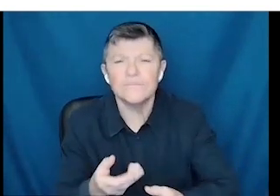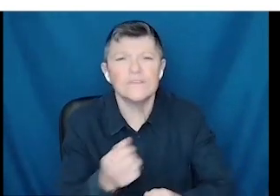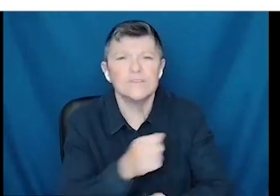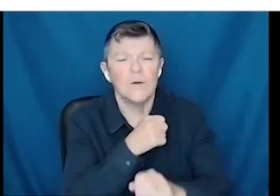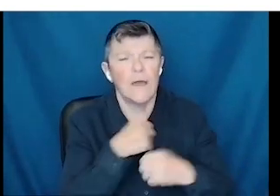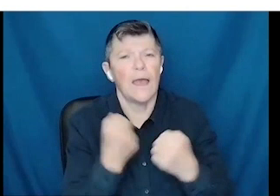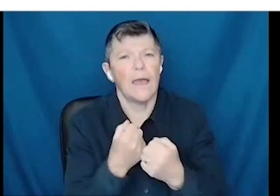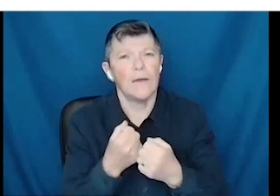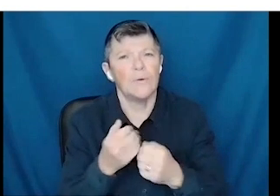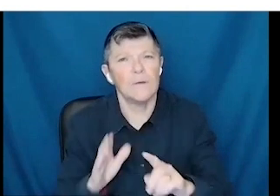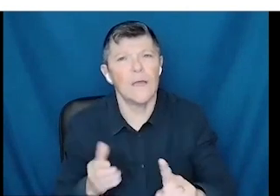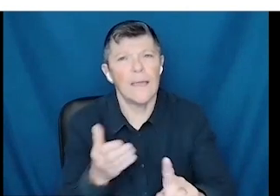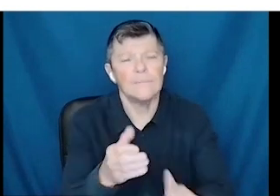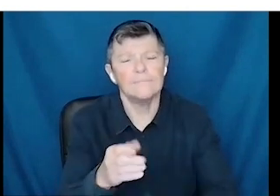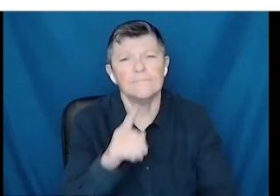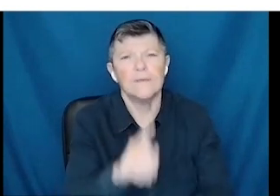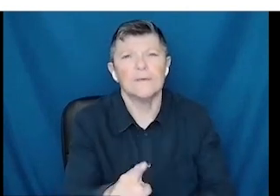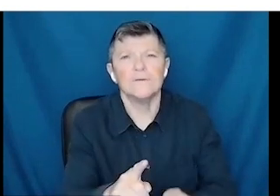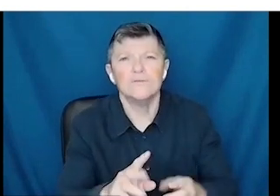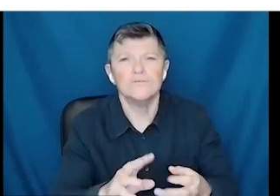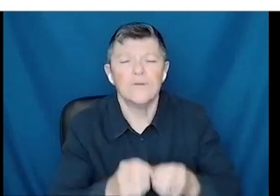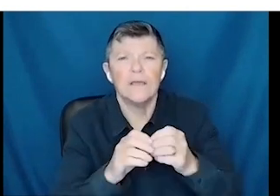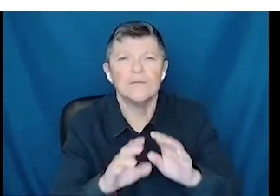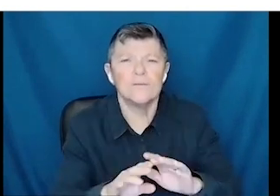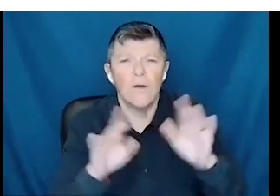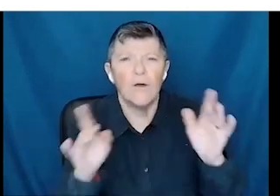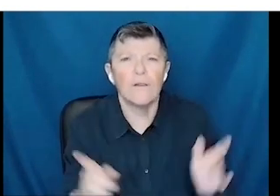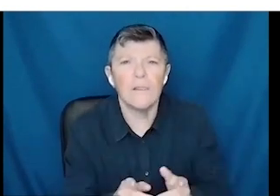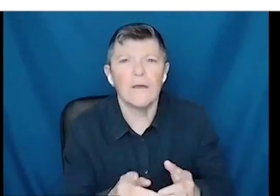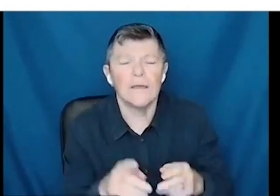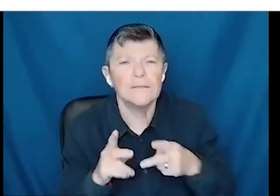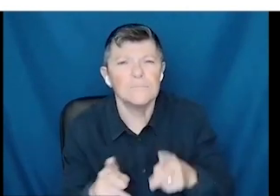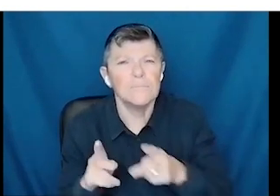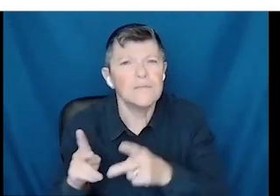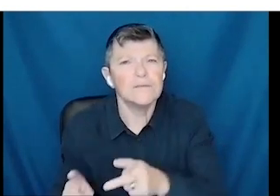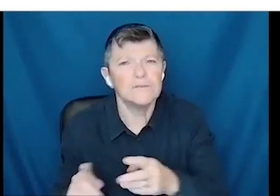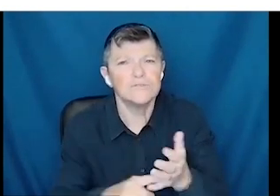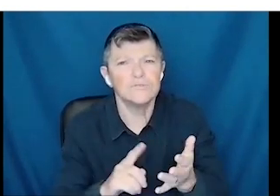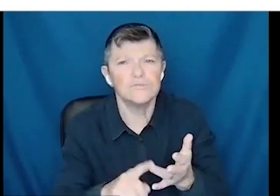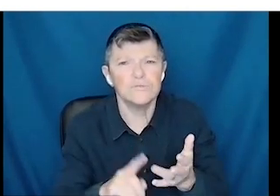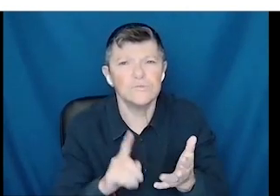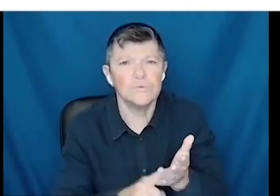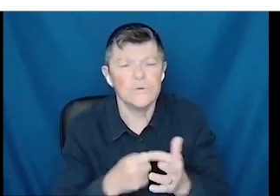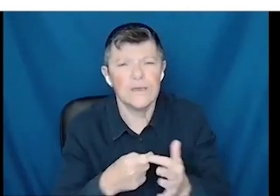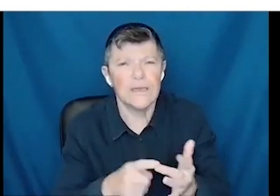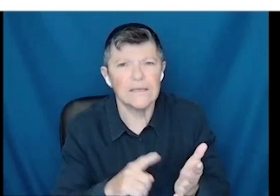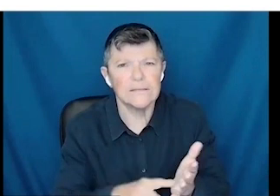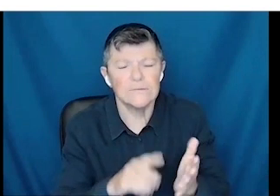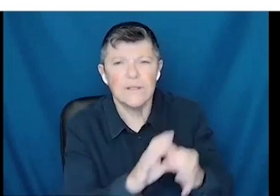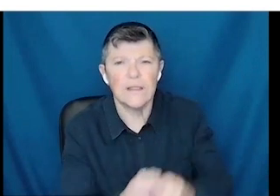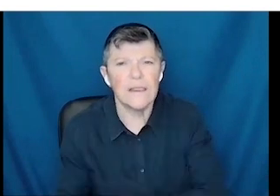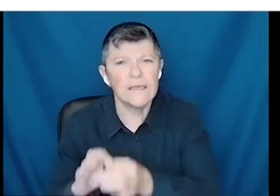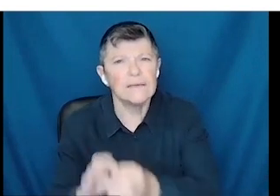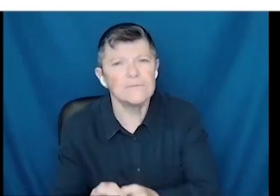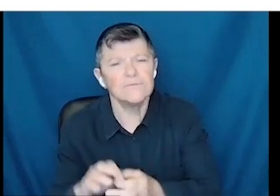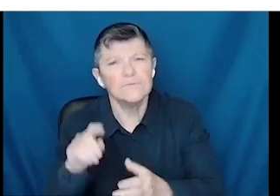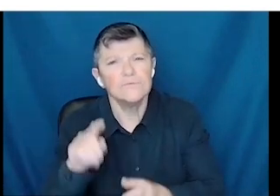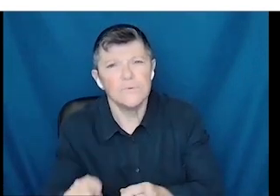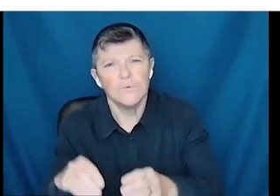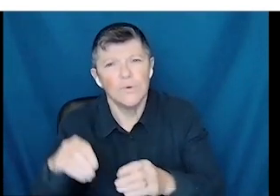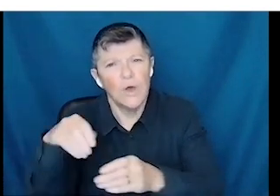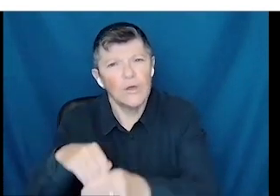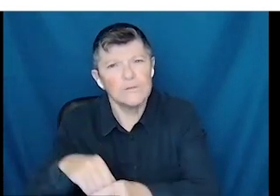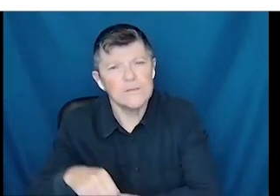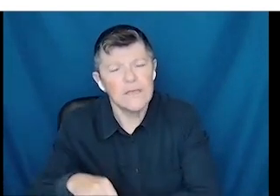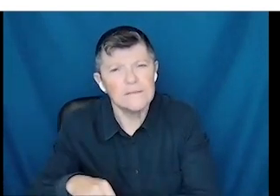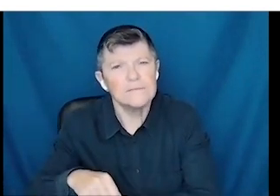Methods Toolkit, which we're launching, with links to external content that is varied in style and format.